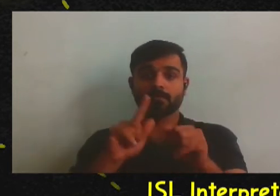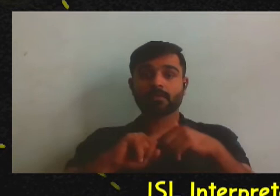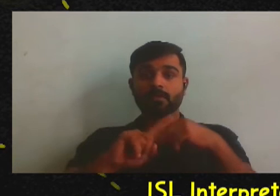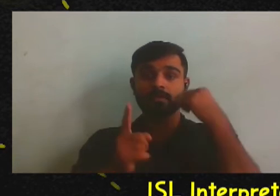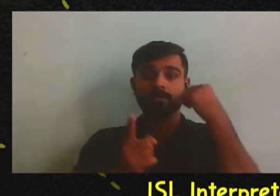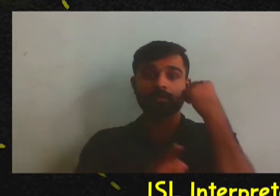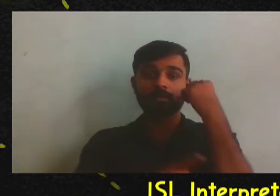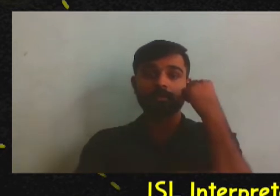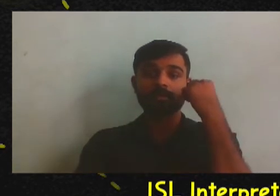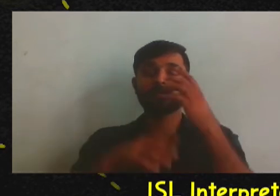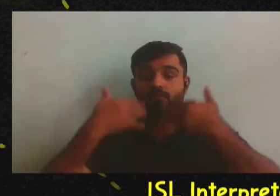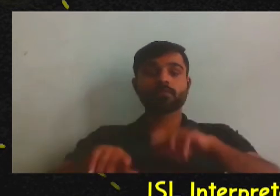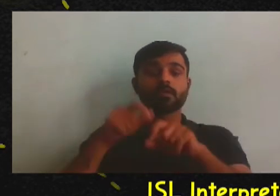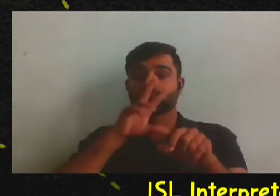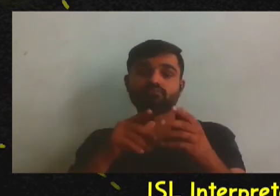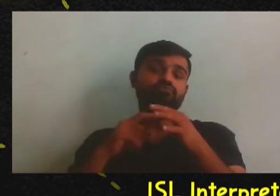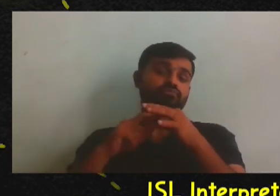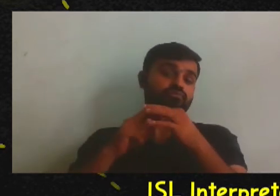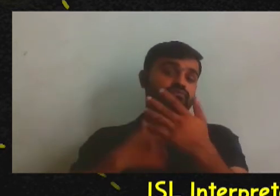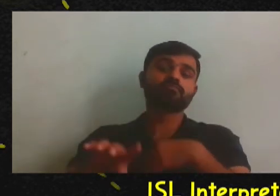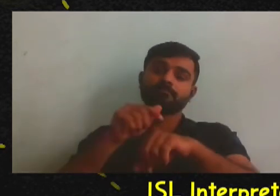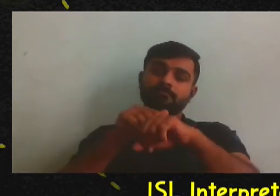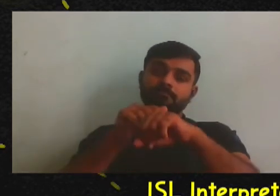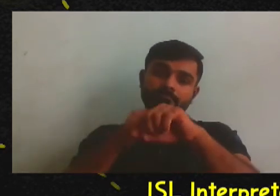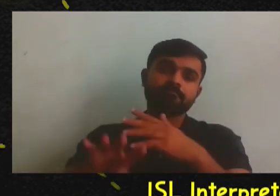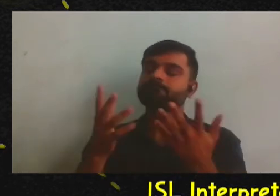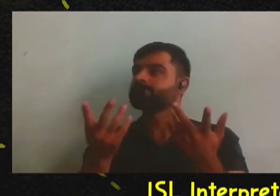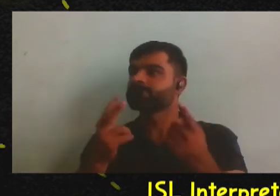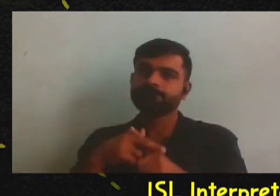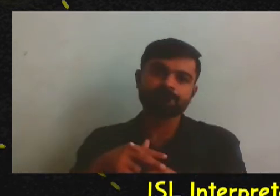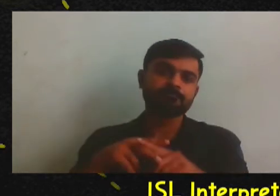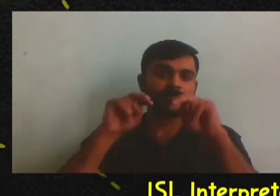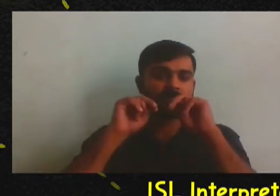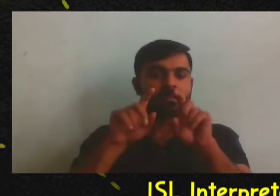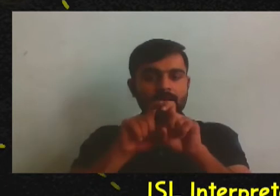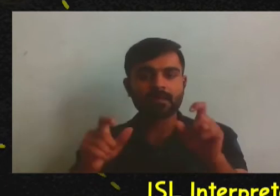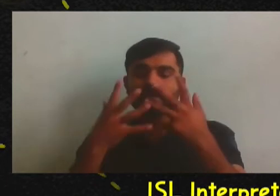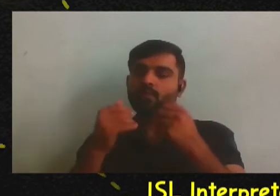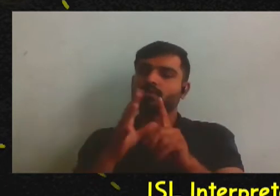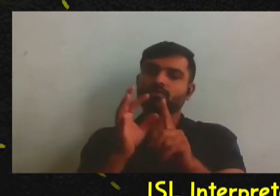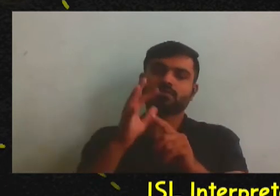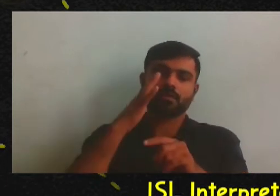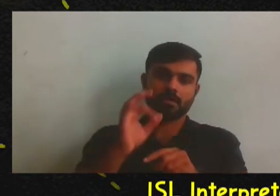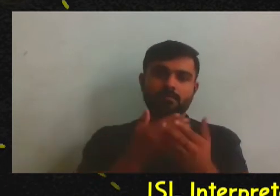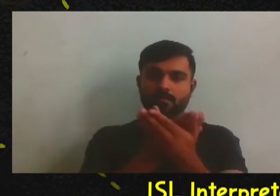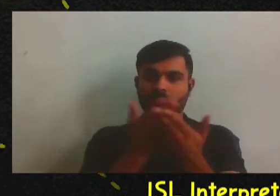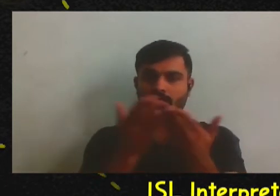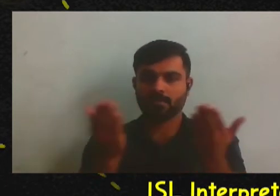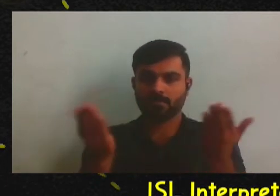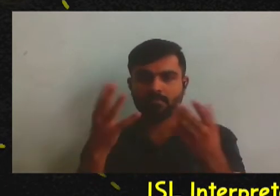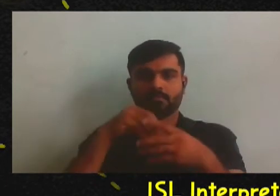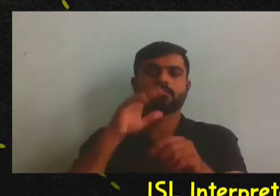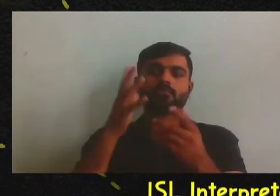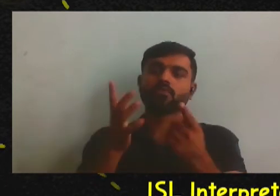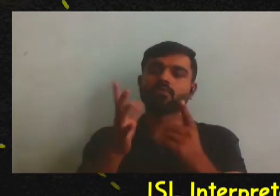voice that's asking these questions, often in times of distress, need. And I do think it's important to talk about what it does to